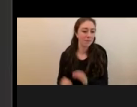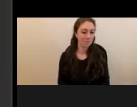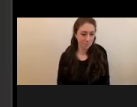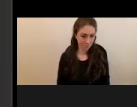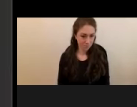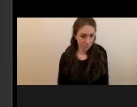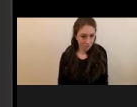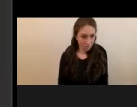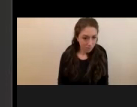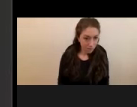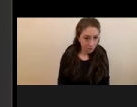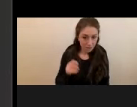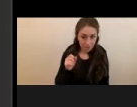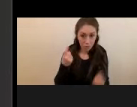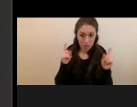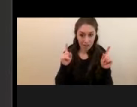Is that working?